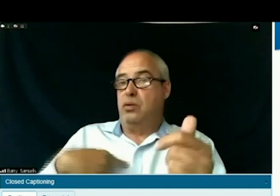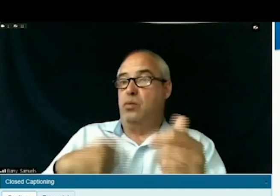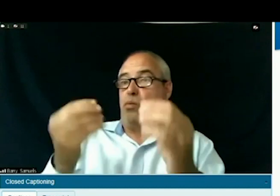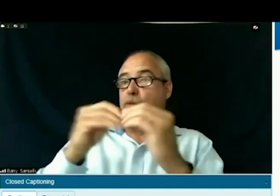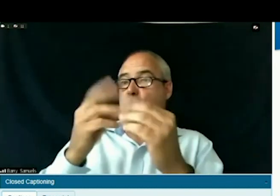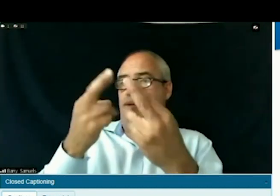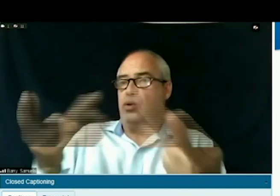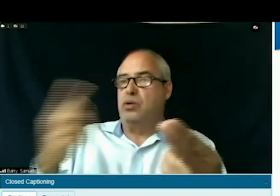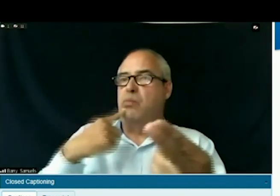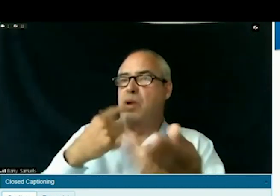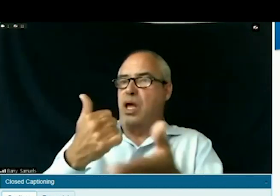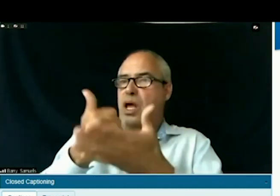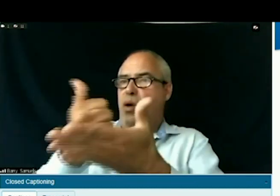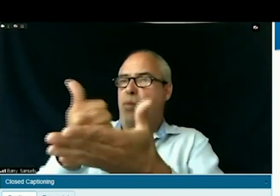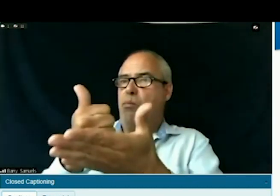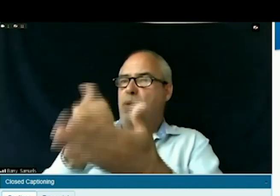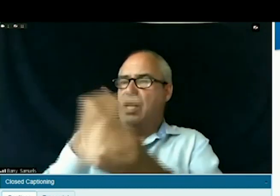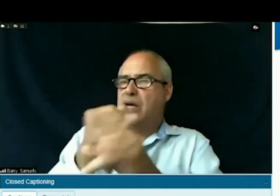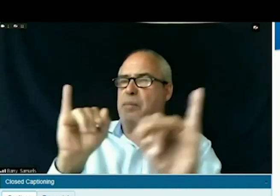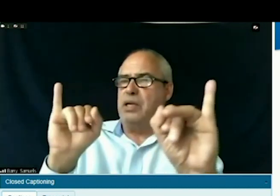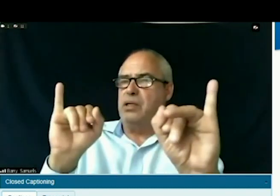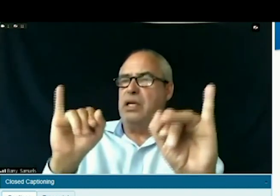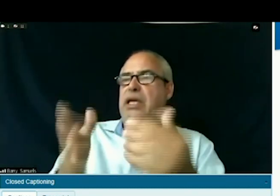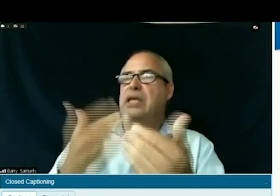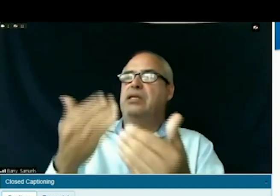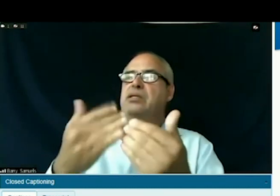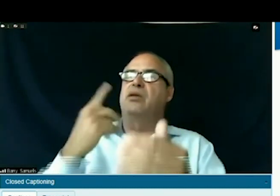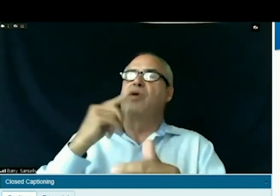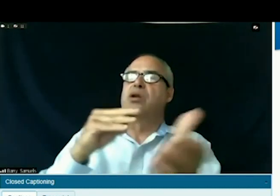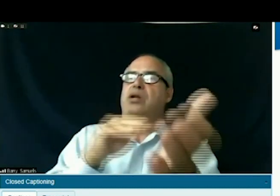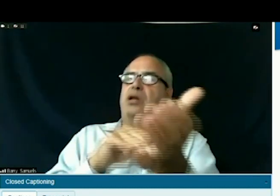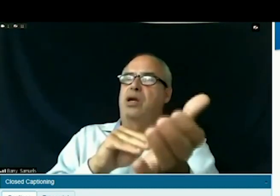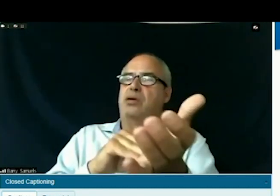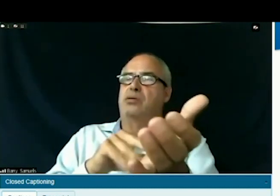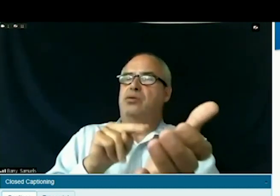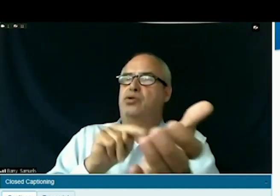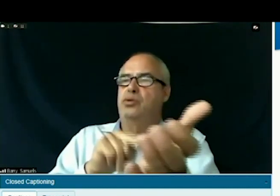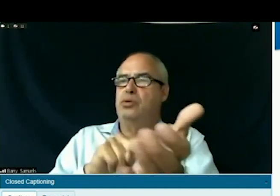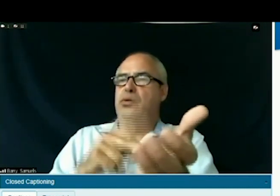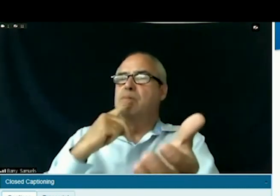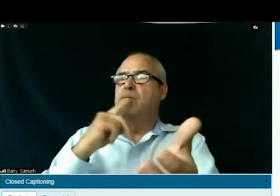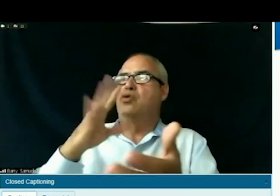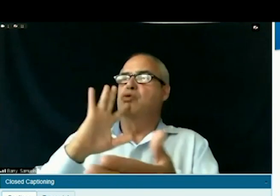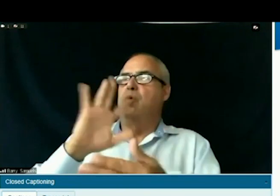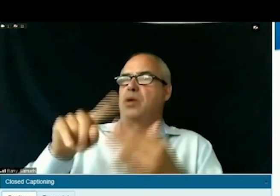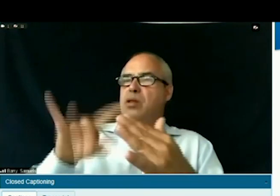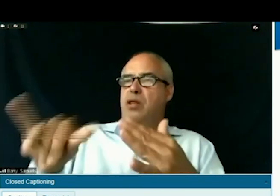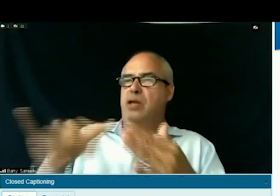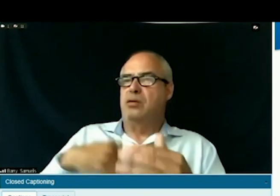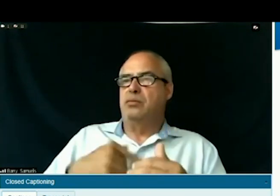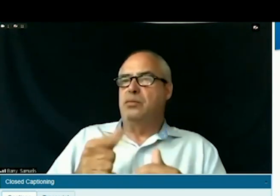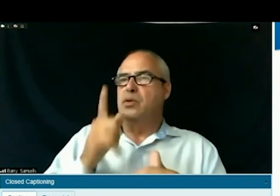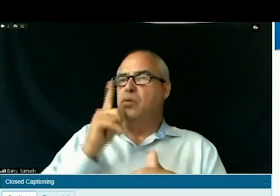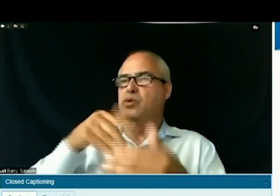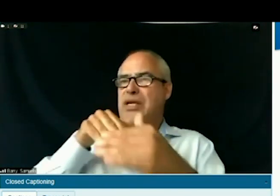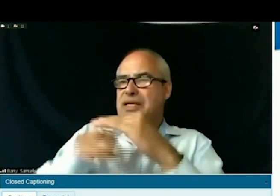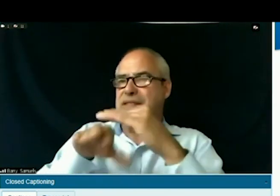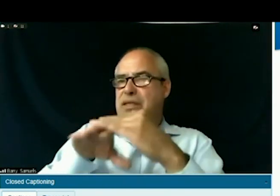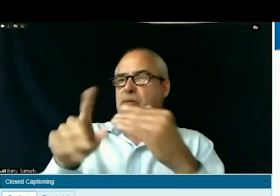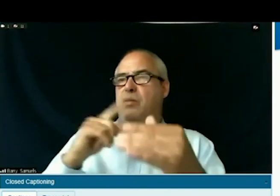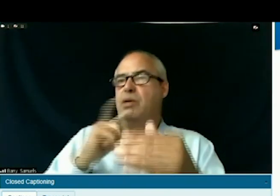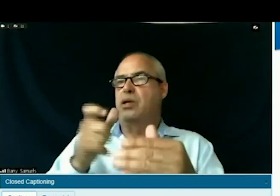support independence out there, the easier it will be for providers to more naturally, talk about those versus other